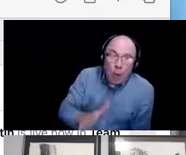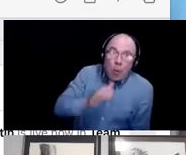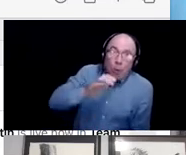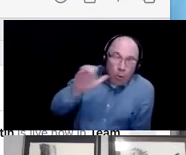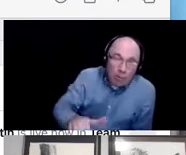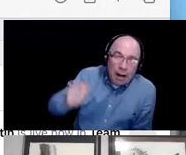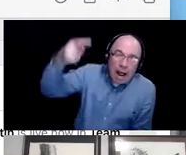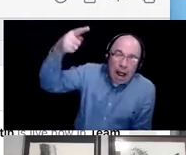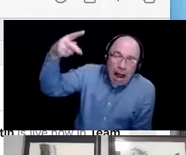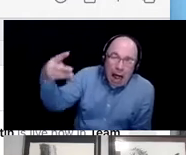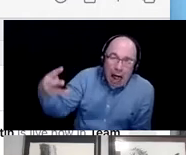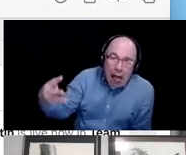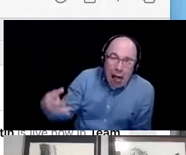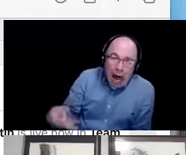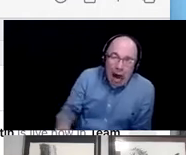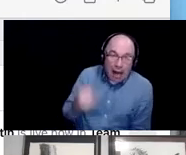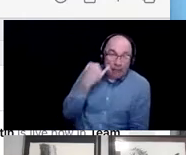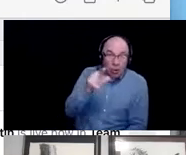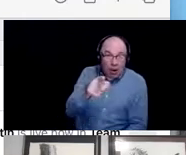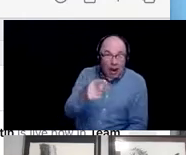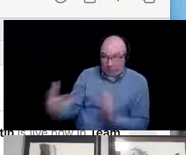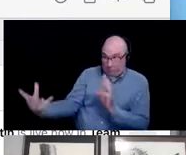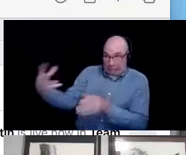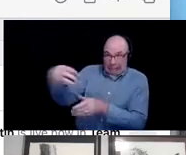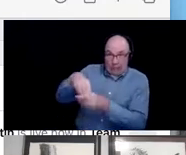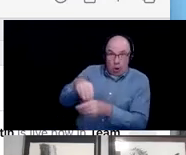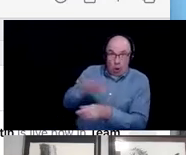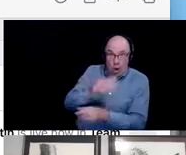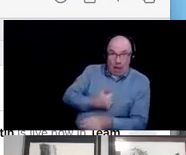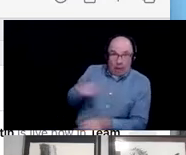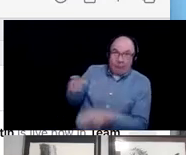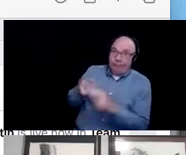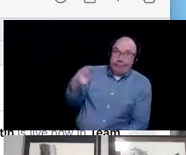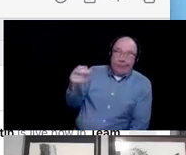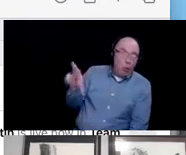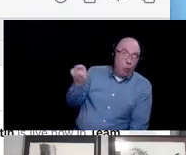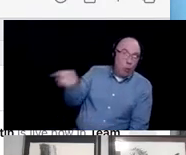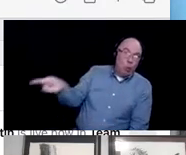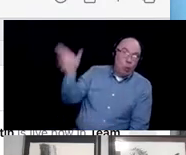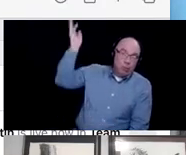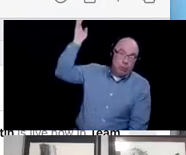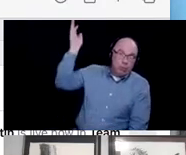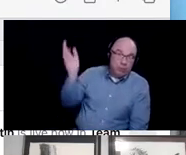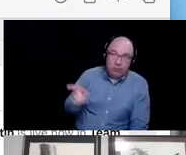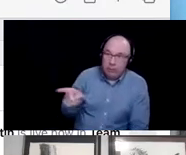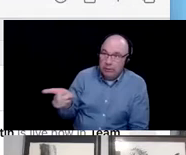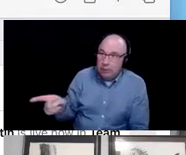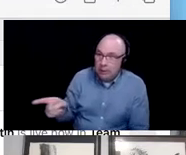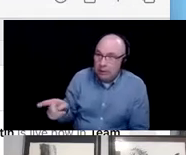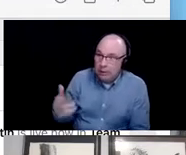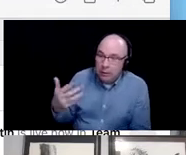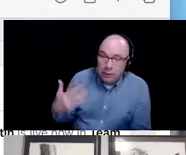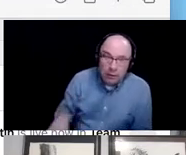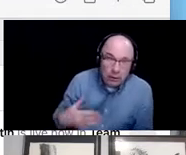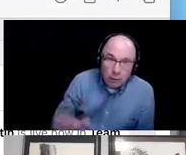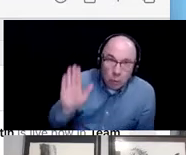things. She's one of the people that if you have her in your life, she's your hero. And she's not old, you guys. It's